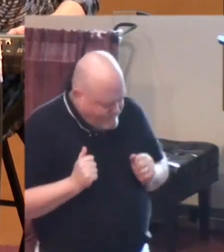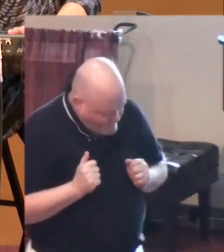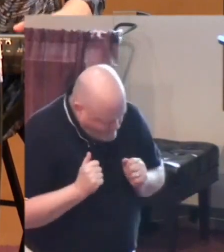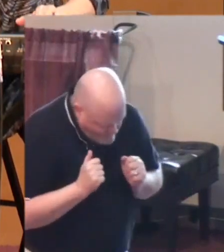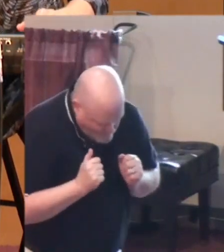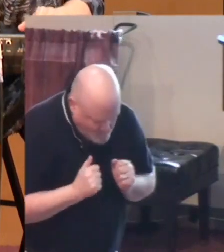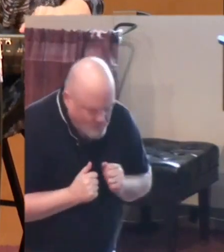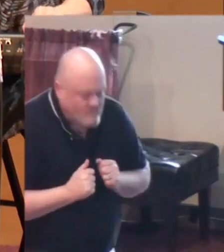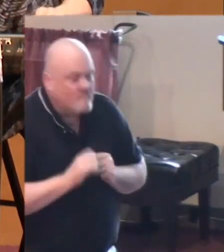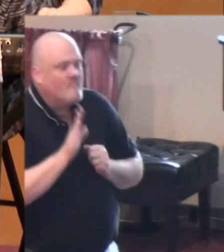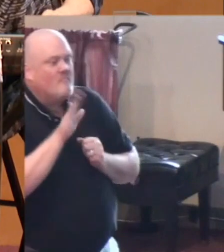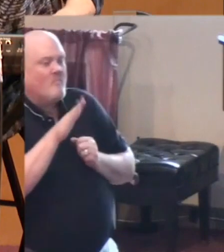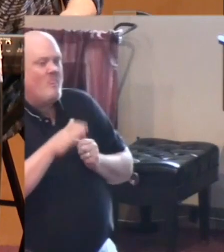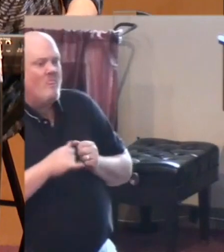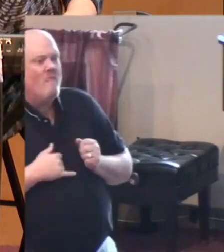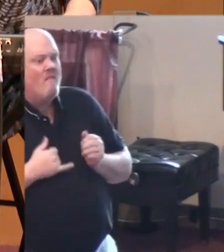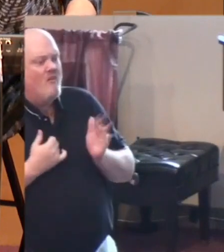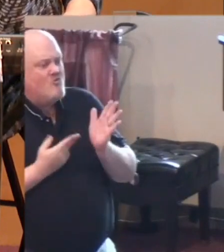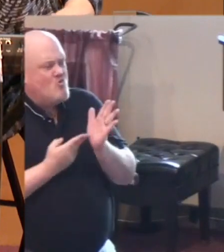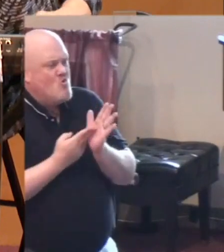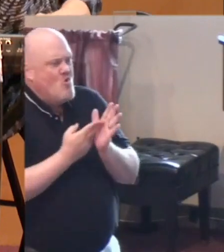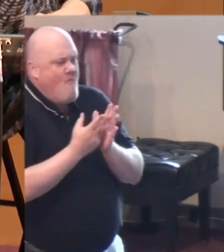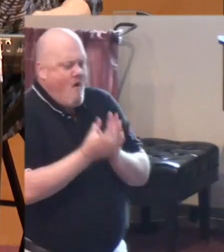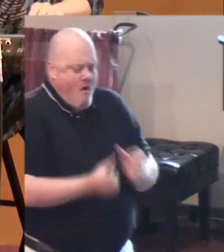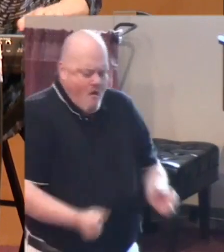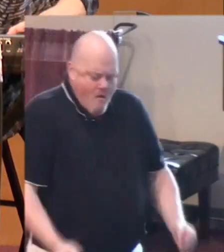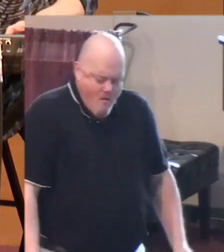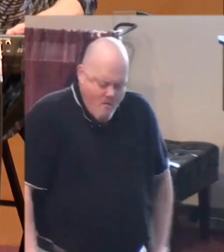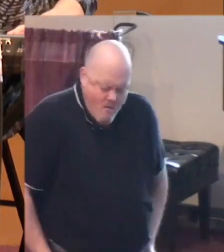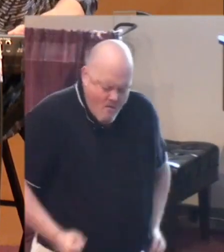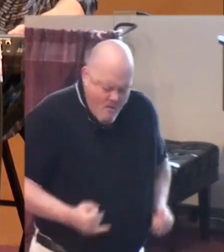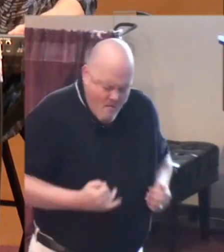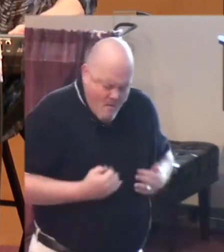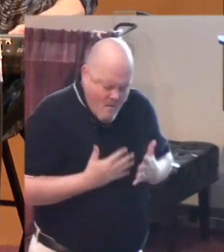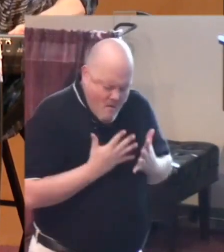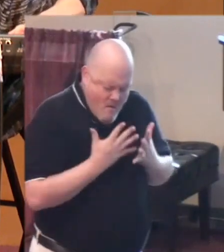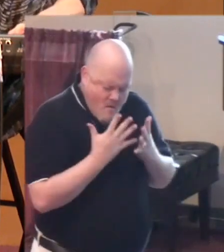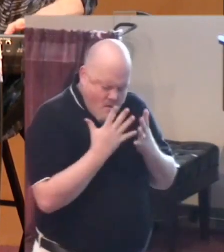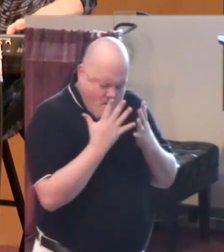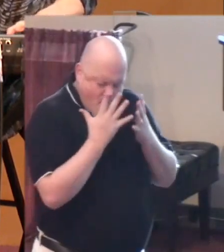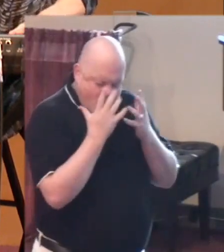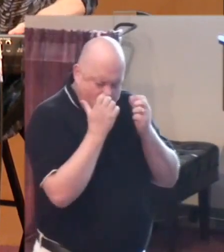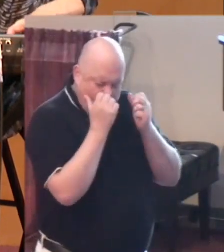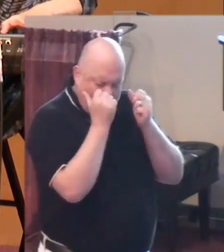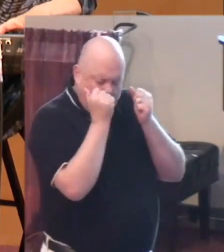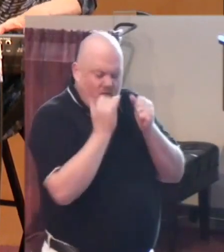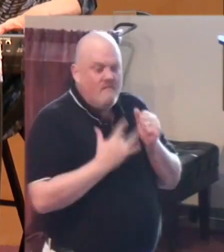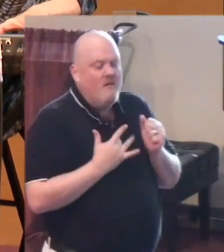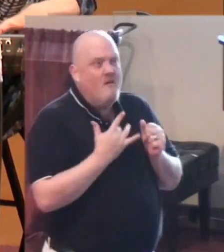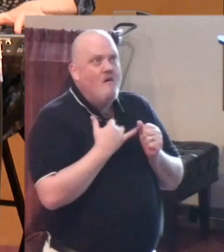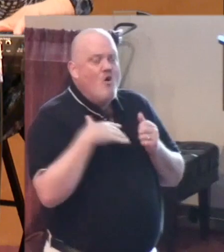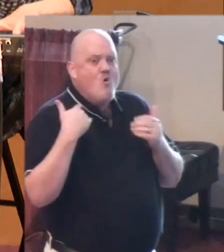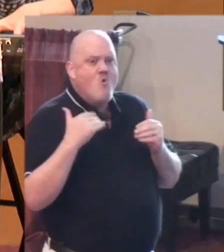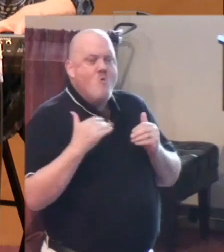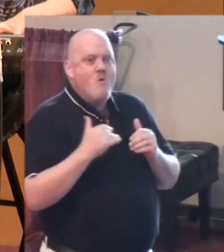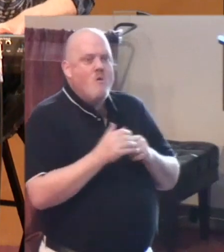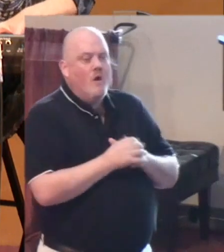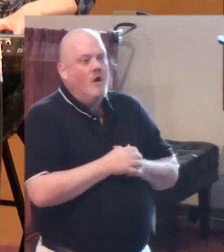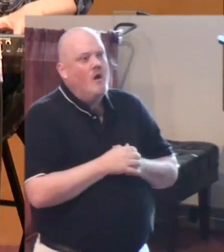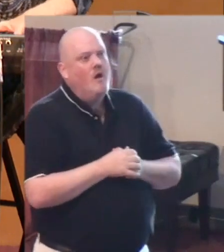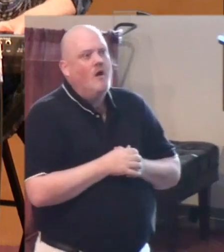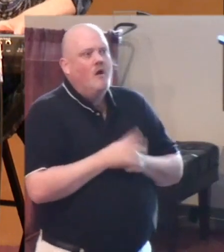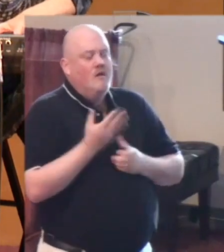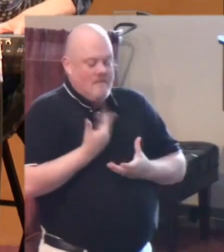end. The truth washed over me like some sweet song.